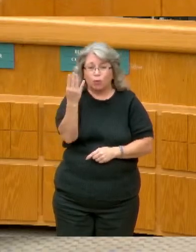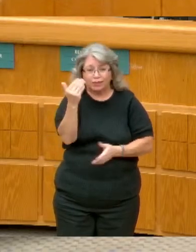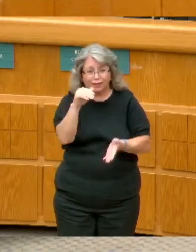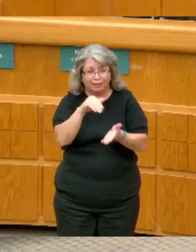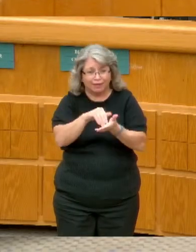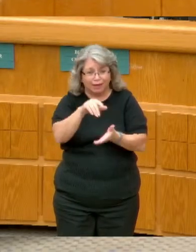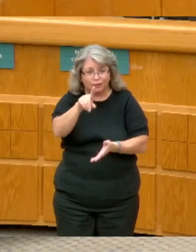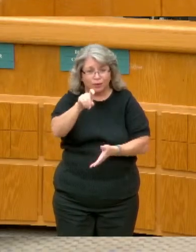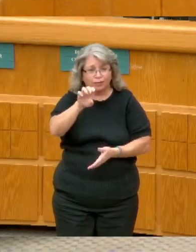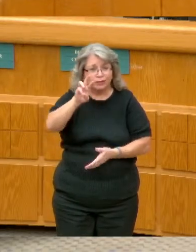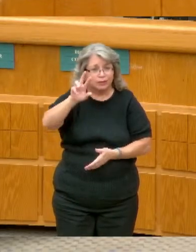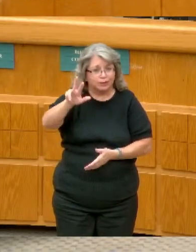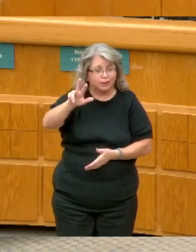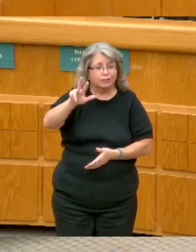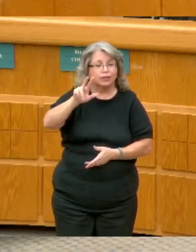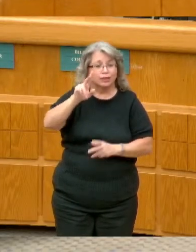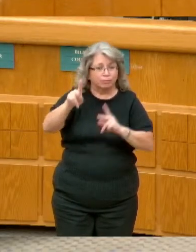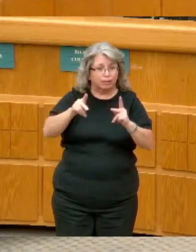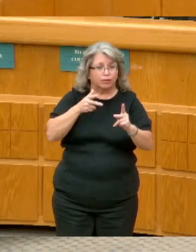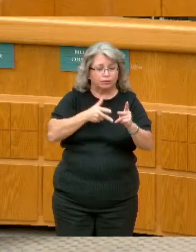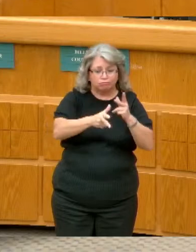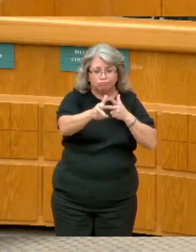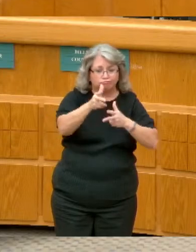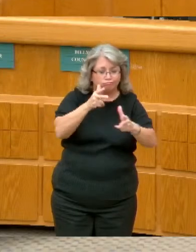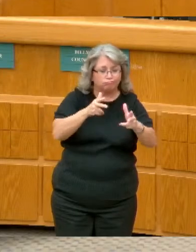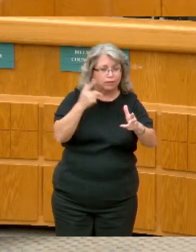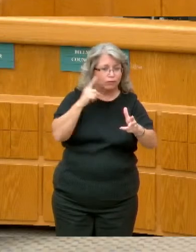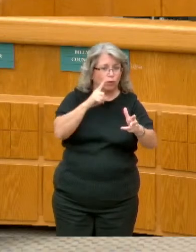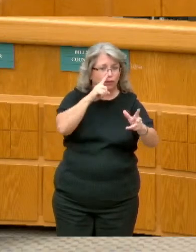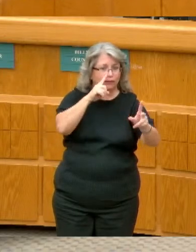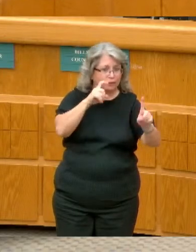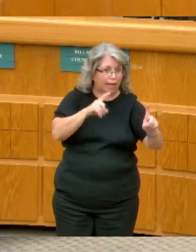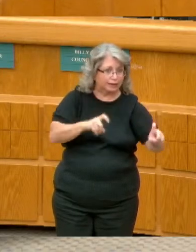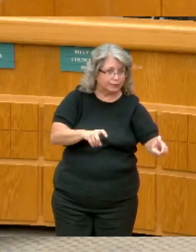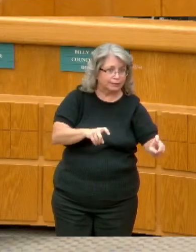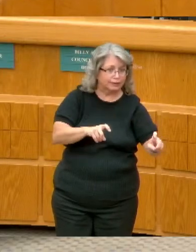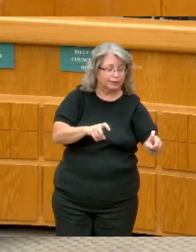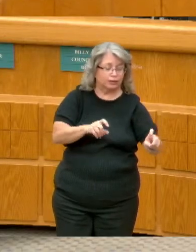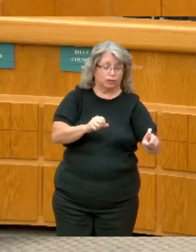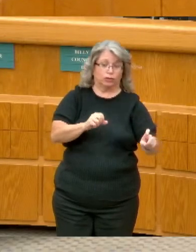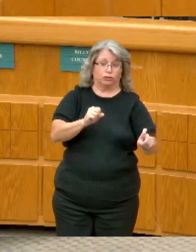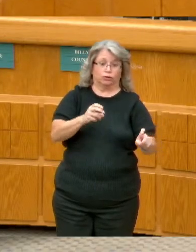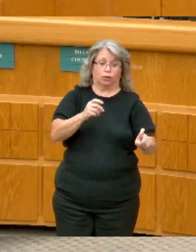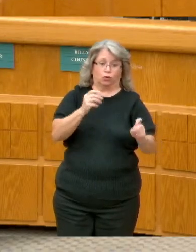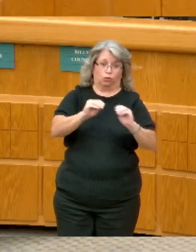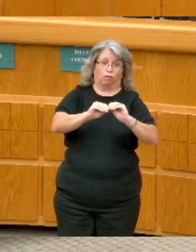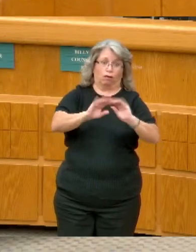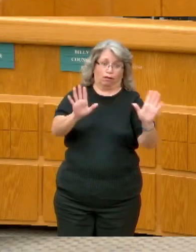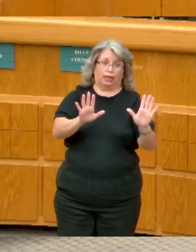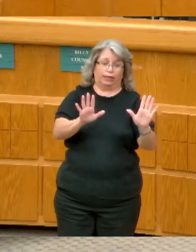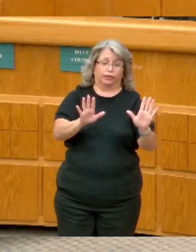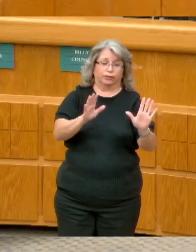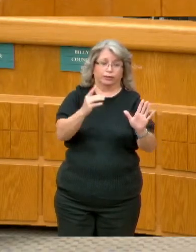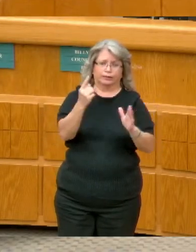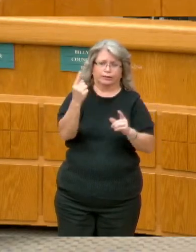14,163 people that actually went through our drive-through to get tested. So you can see that there was definitely something that was going on